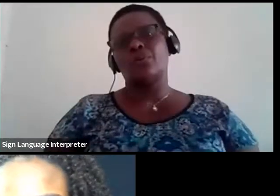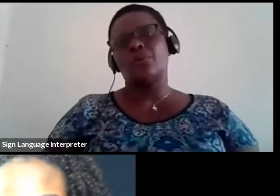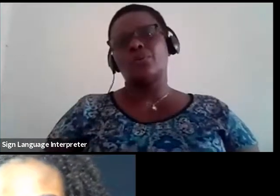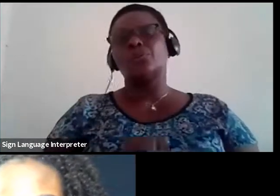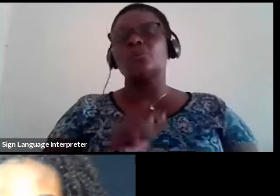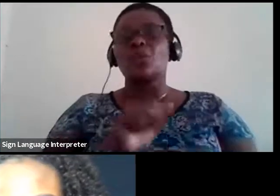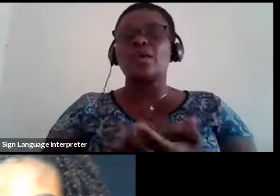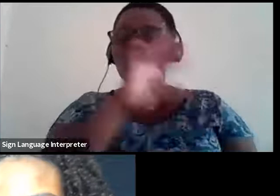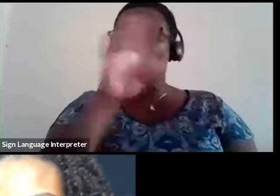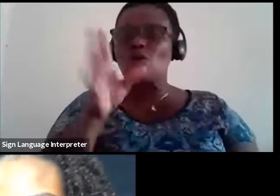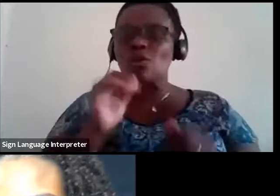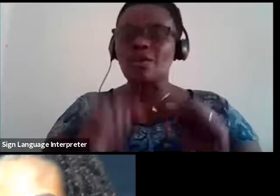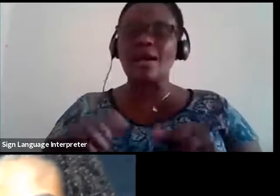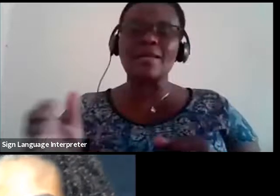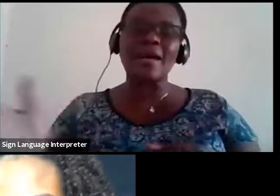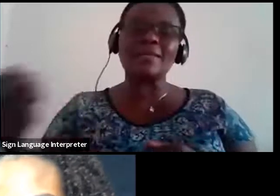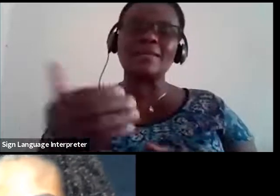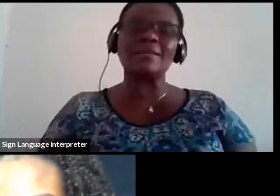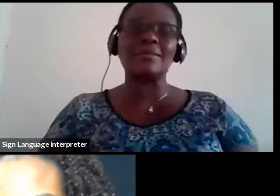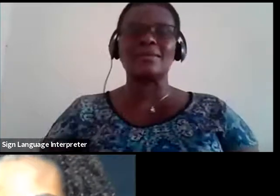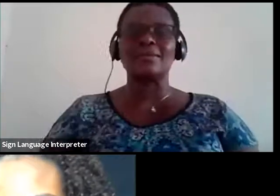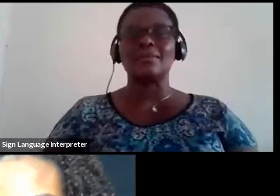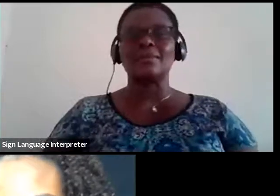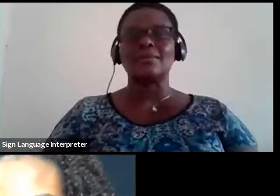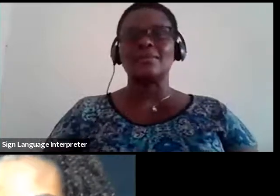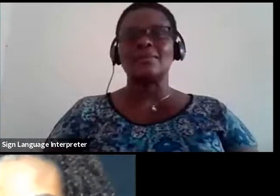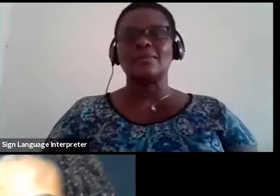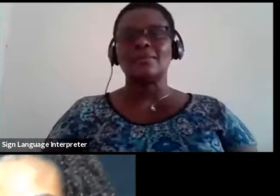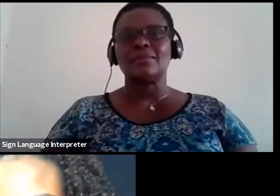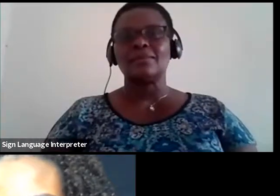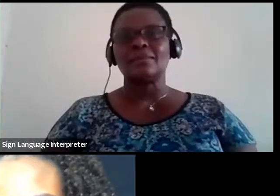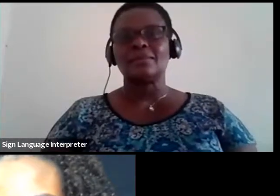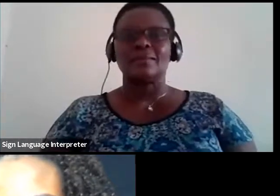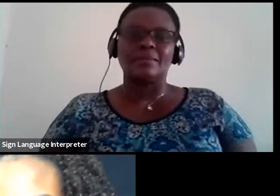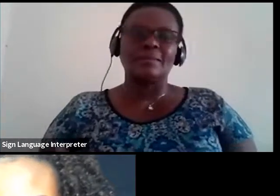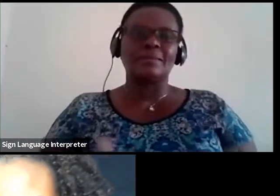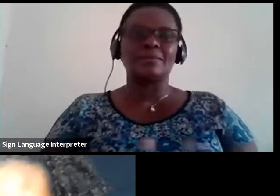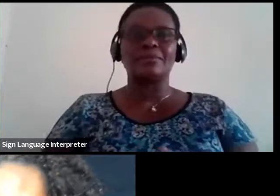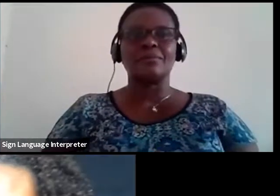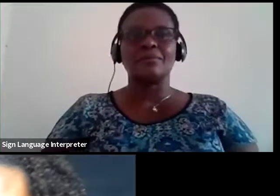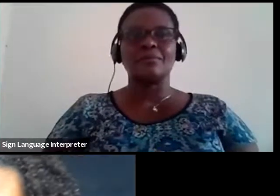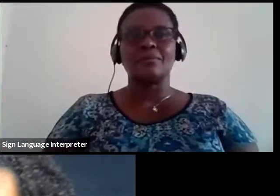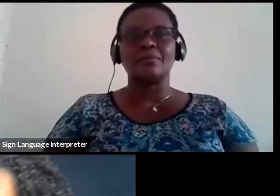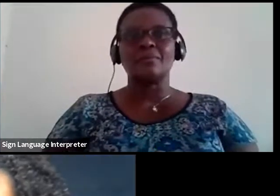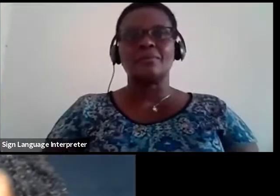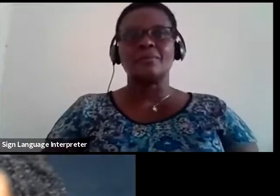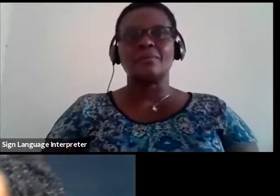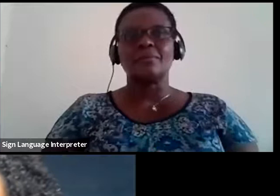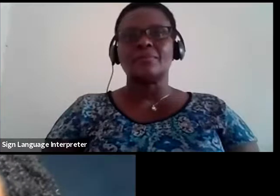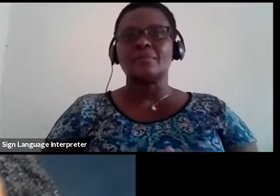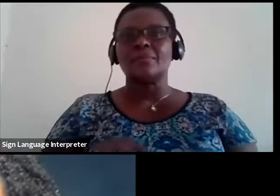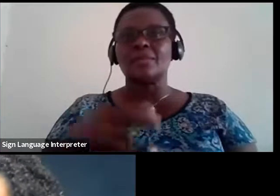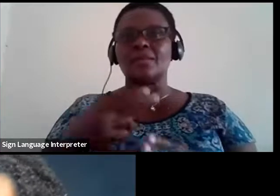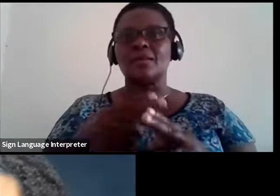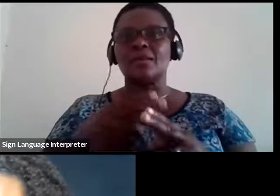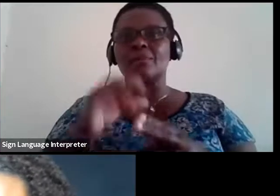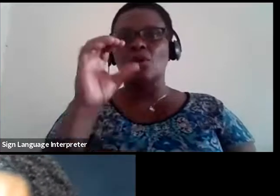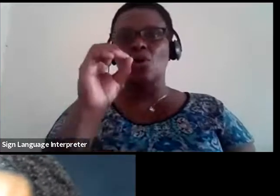to invite Otavia, I'm so sorry, I hope I'm pronouncing your name right, to ask a